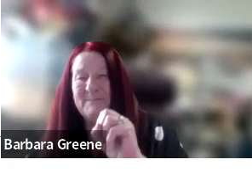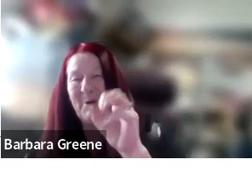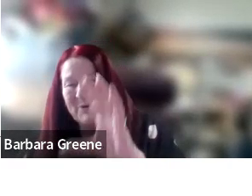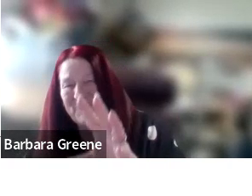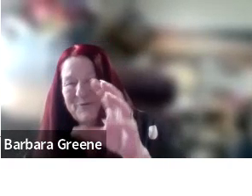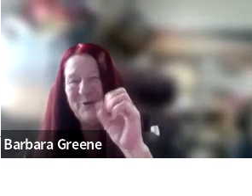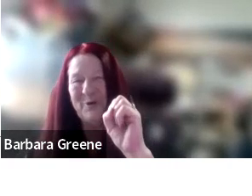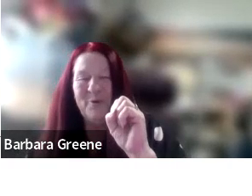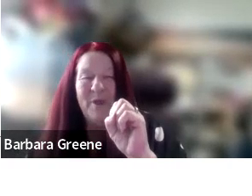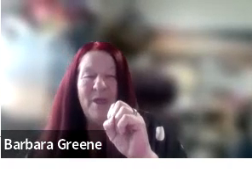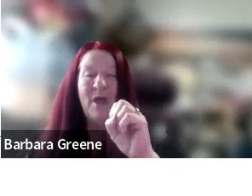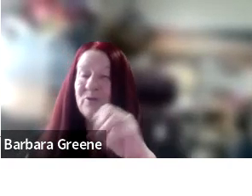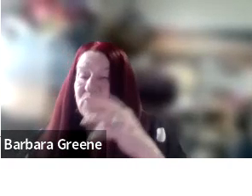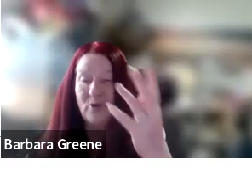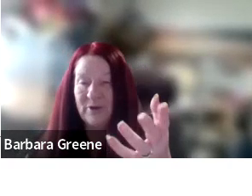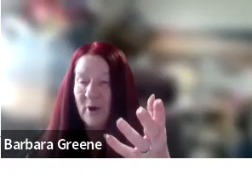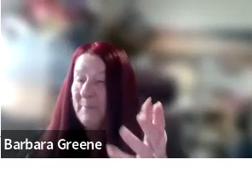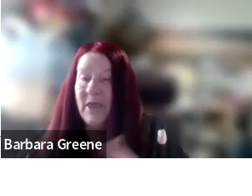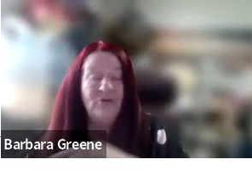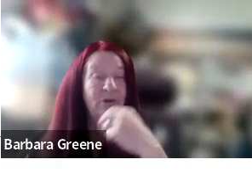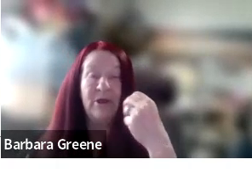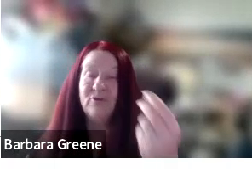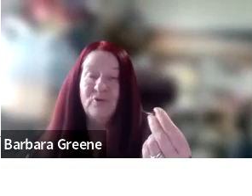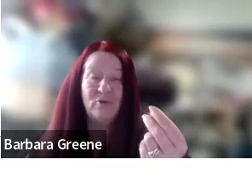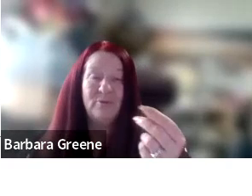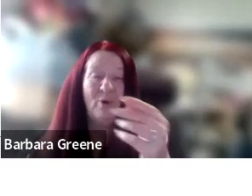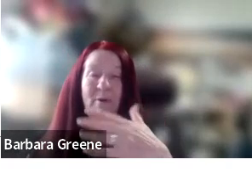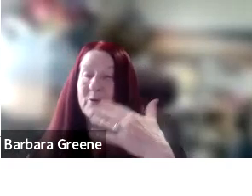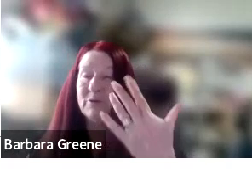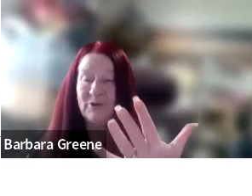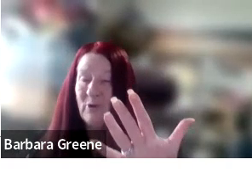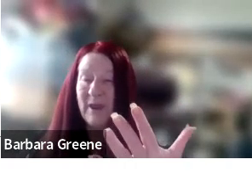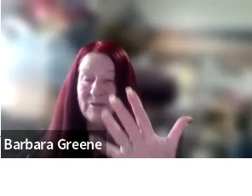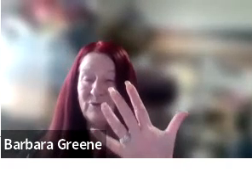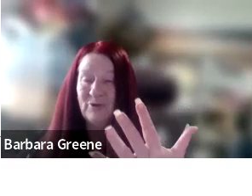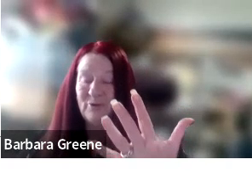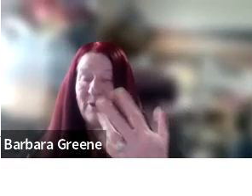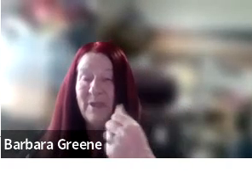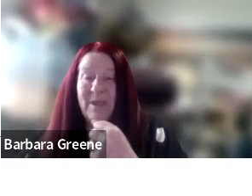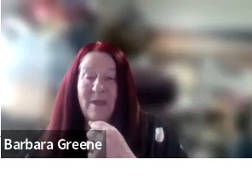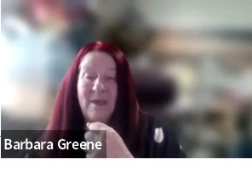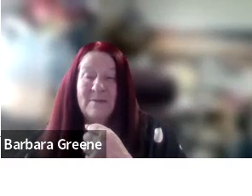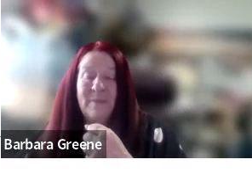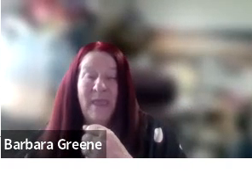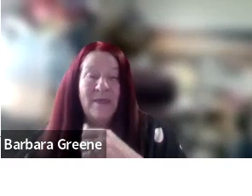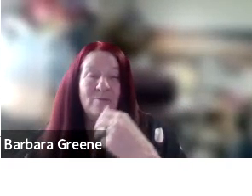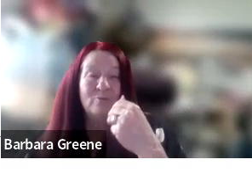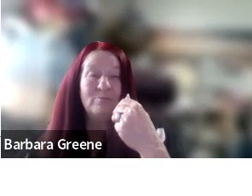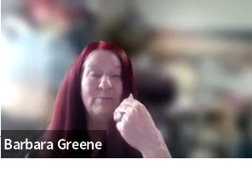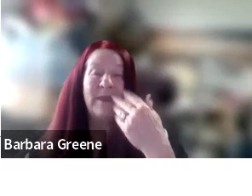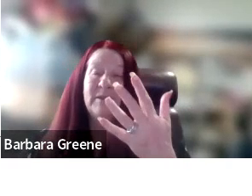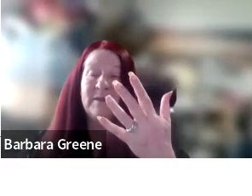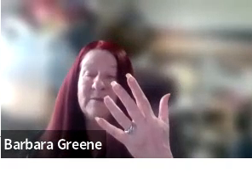empathetic partners who understood our passion and understood what we were really trying to do,